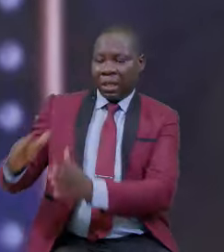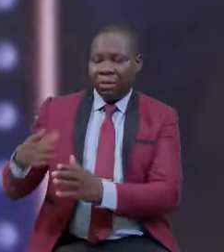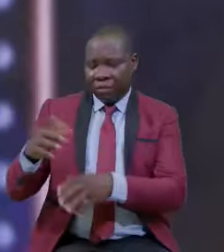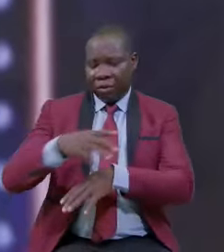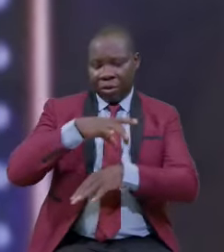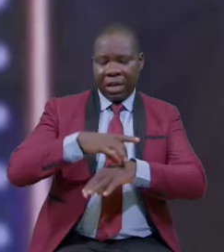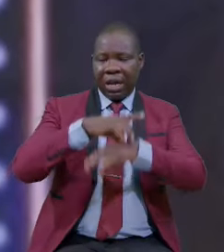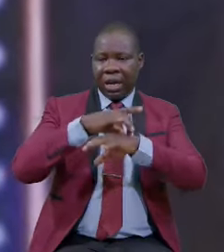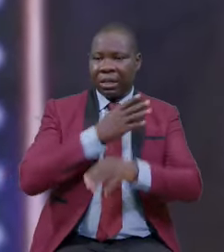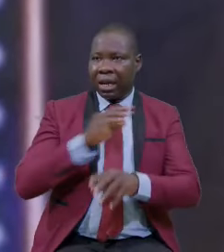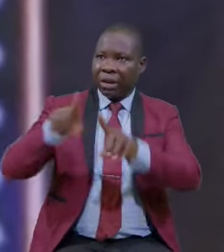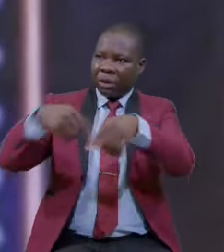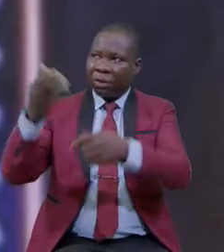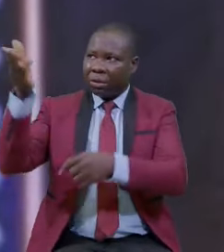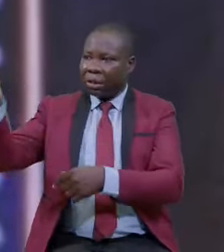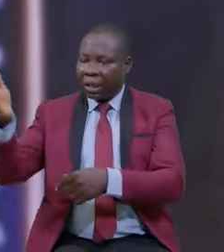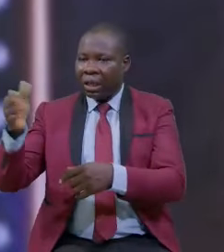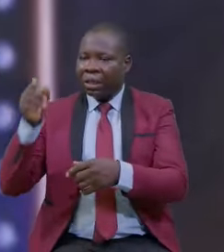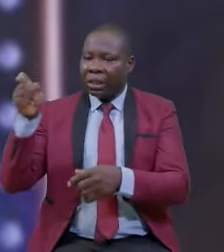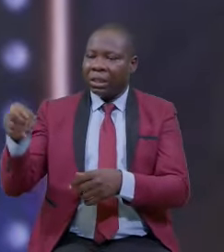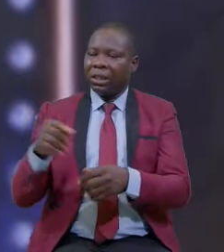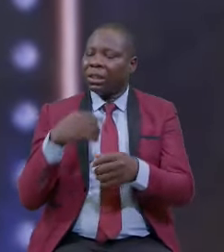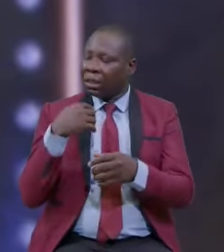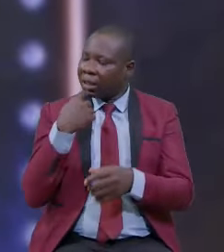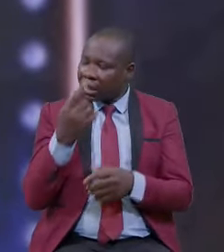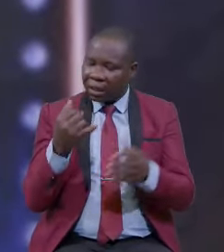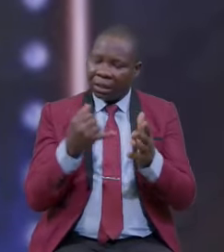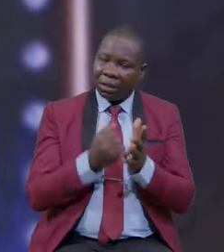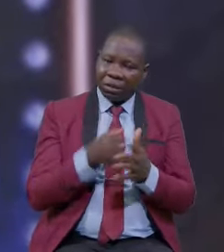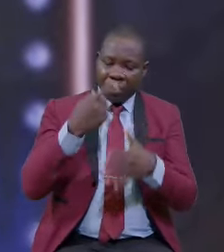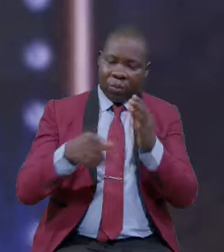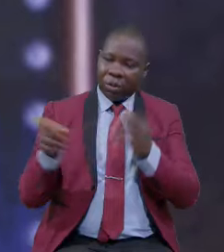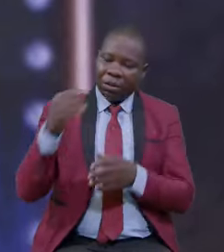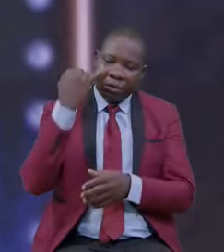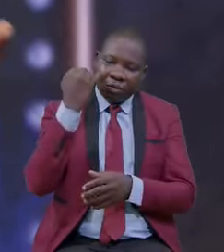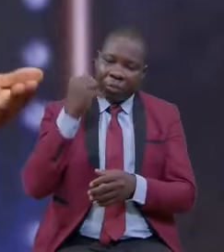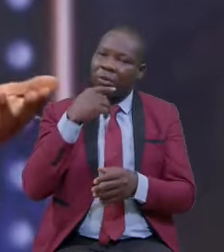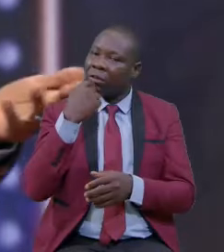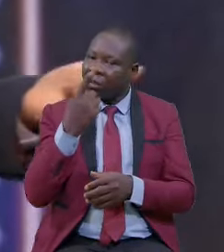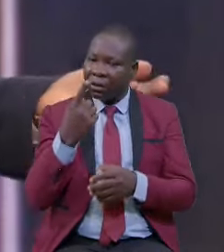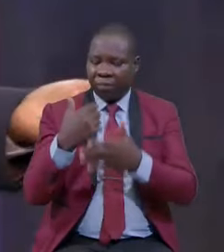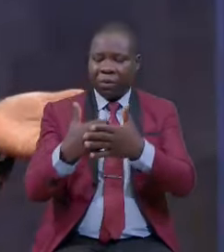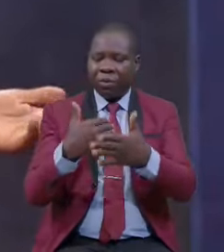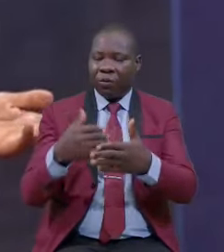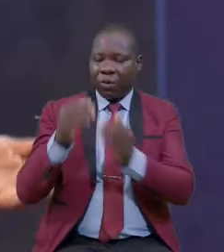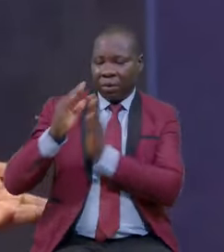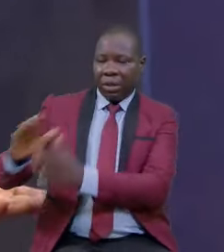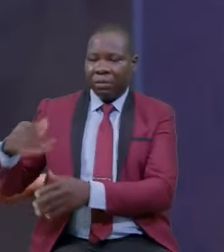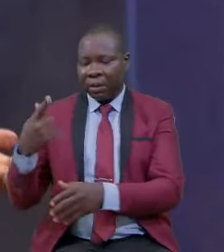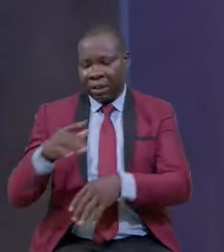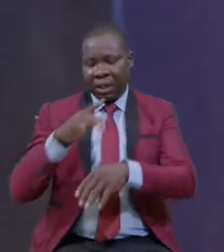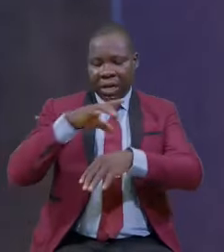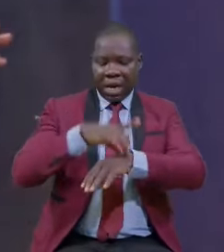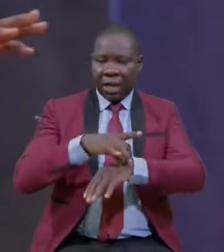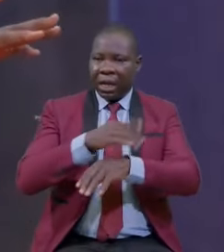me, and they sent Lazarus. Sent Lazarus. But I thought you knew Lazarus when you